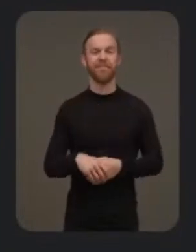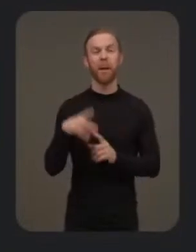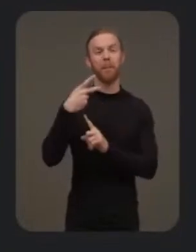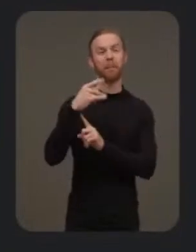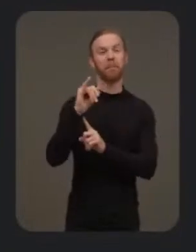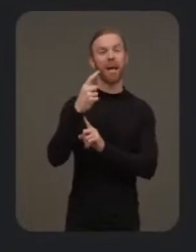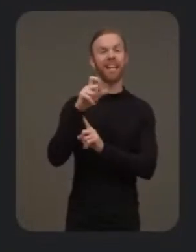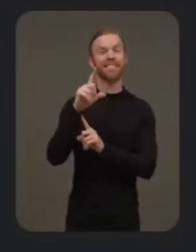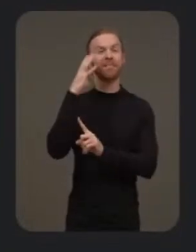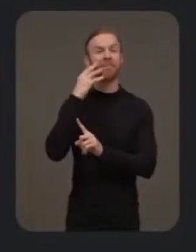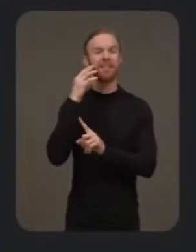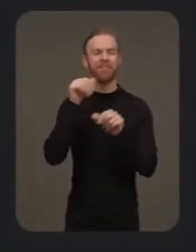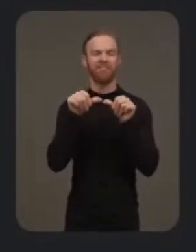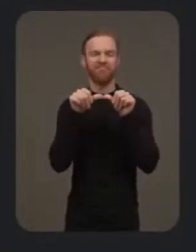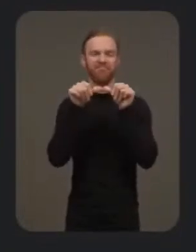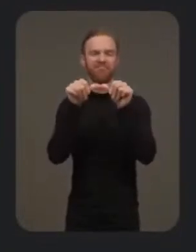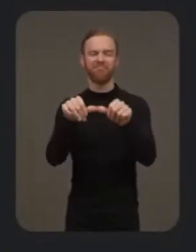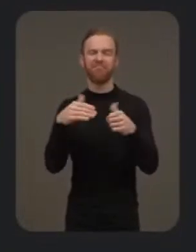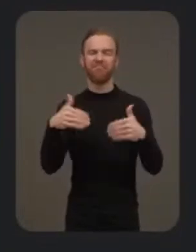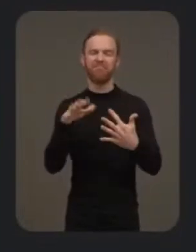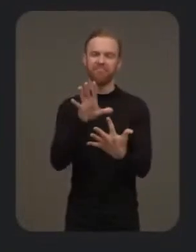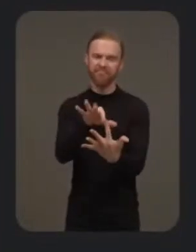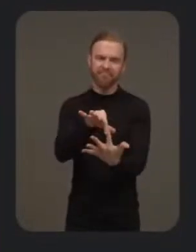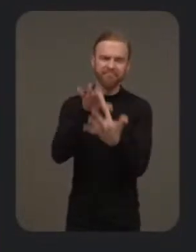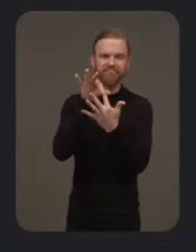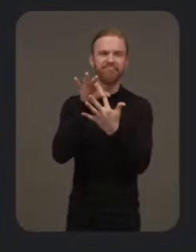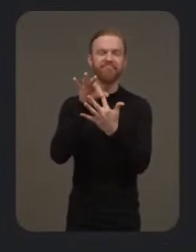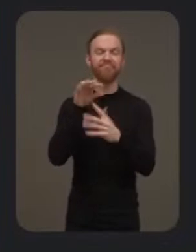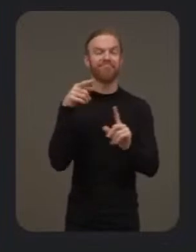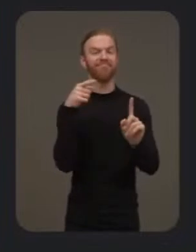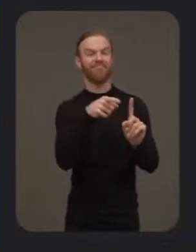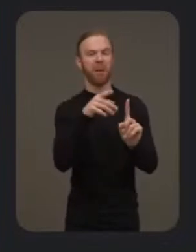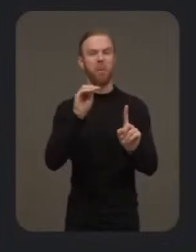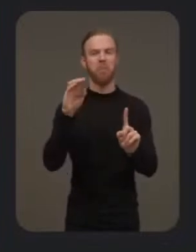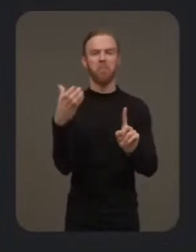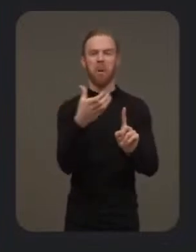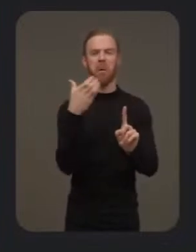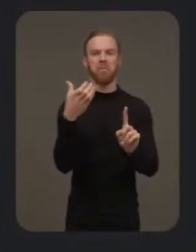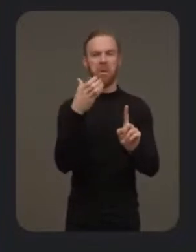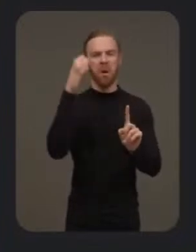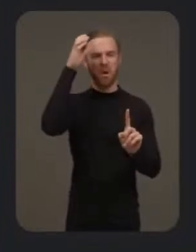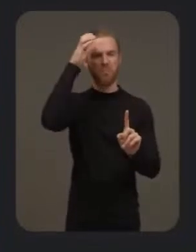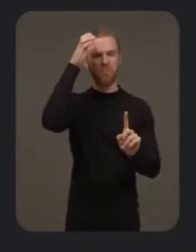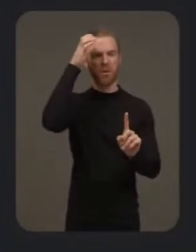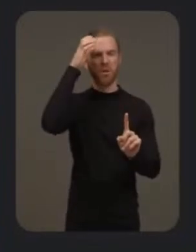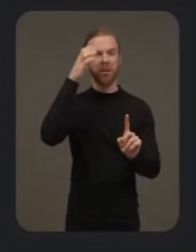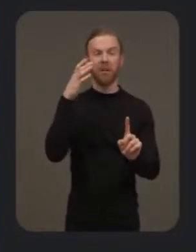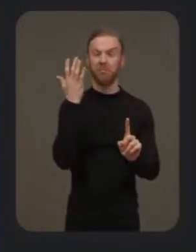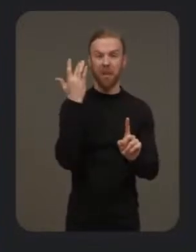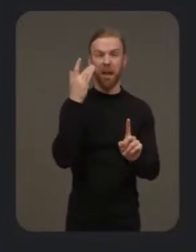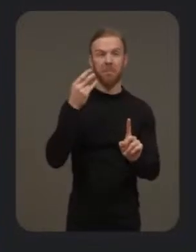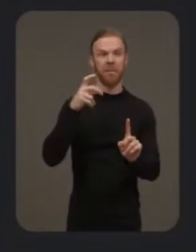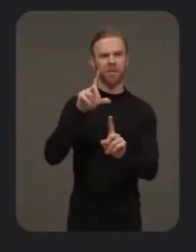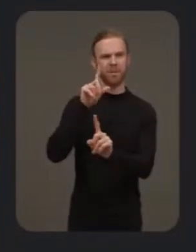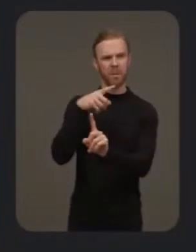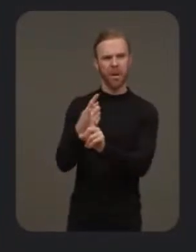Pixel experiences continue to be completely unique in mobile computing. And that's because Pixel's the only